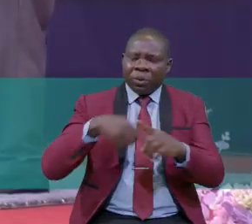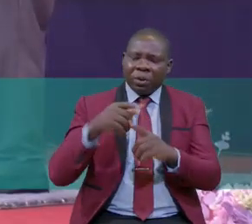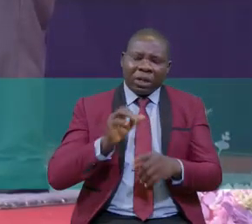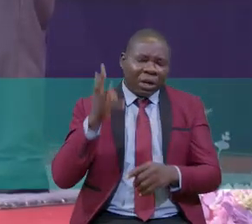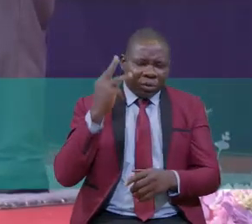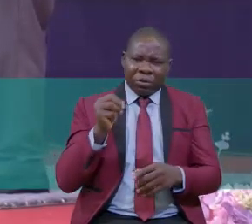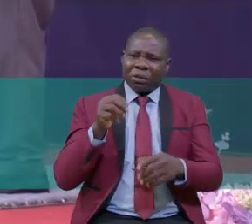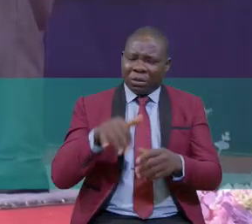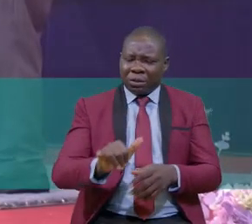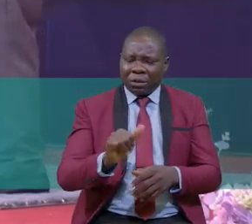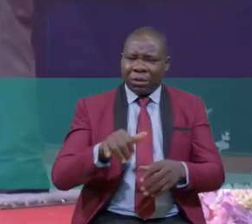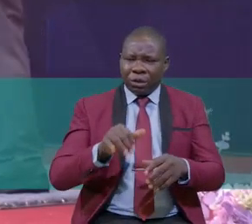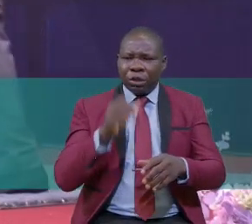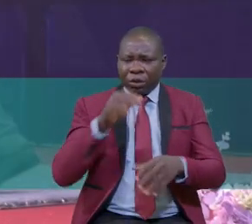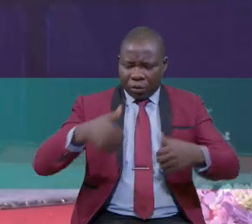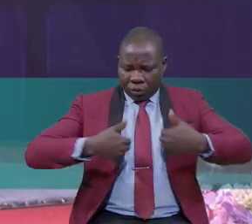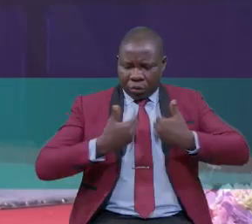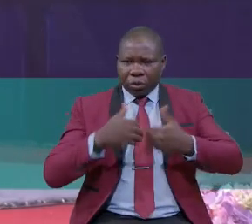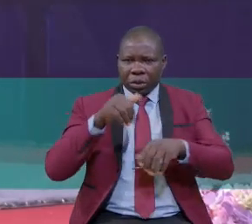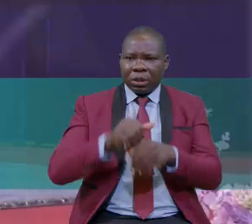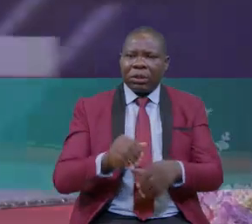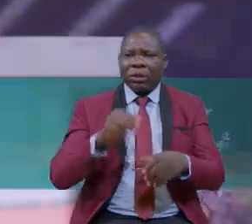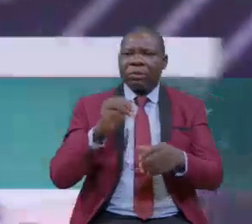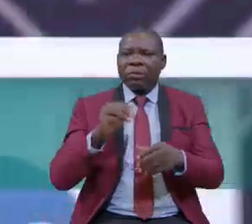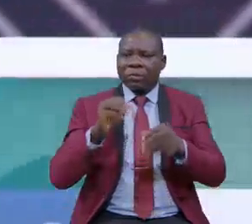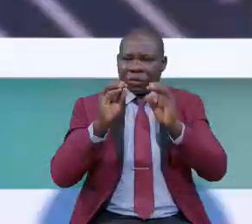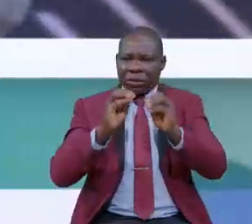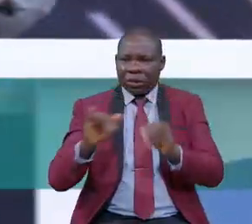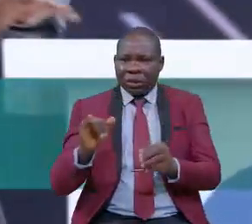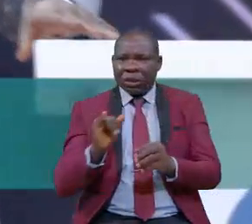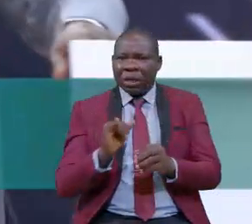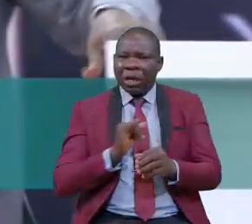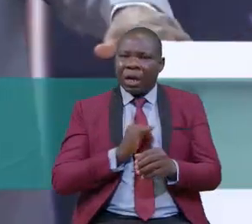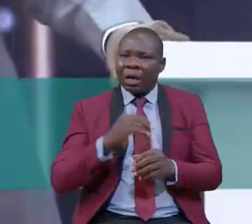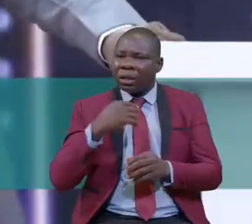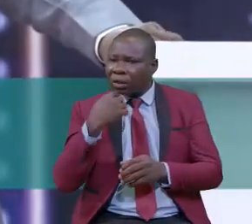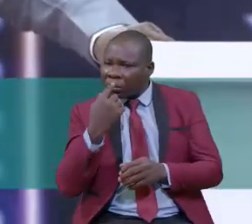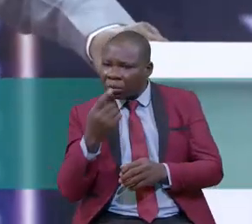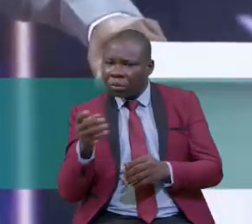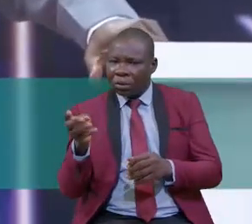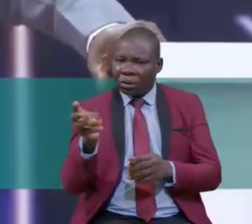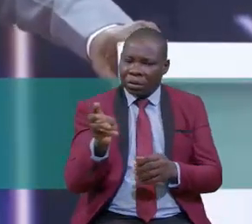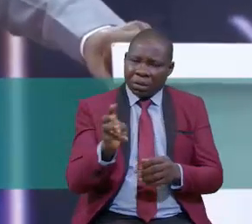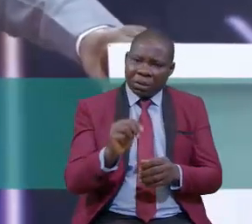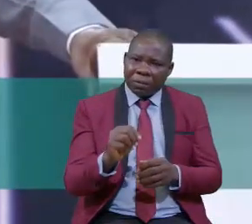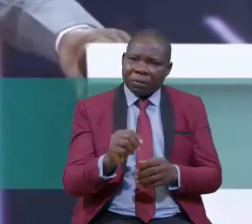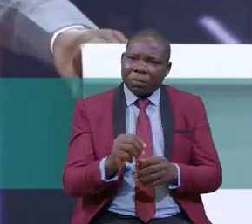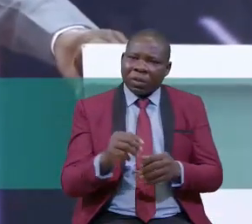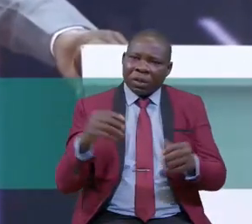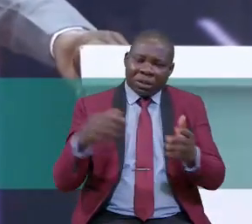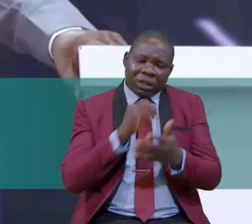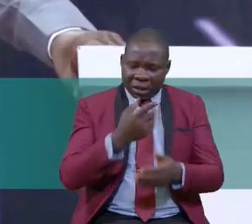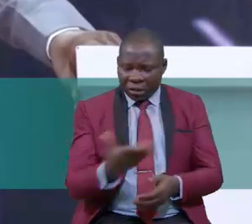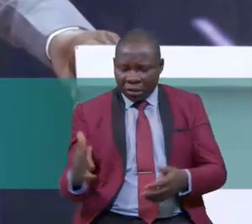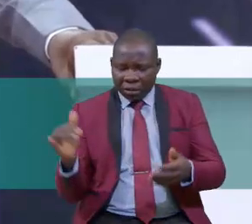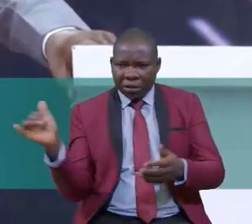come again and they announce their subject, I know the verse they're going to start with. I know the things they're going to